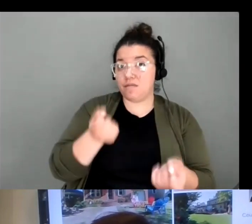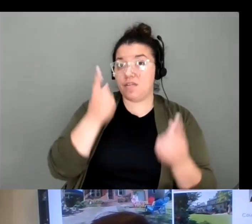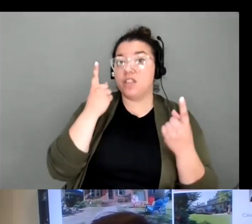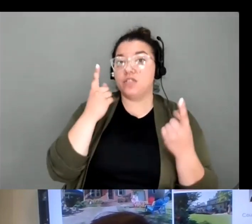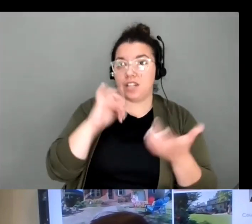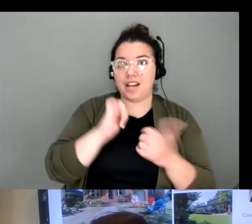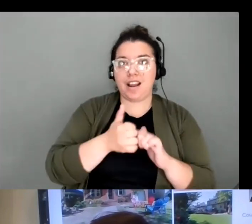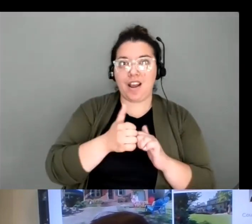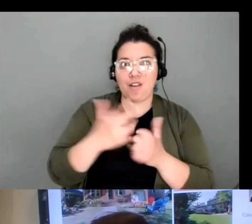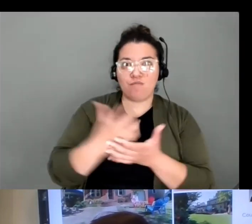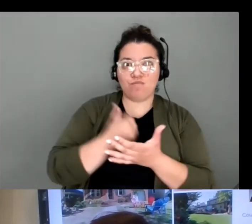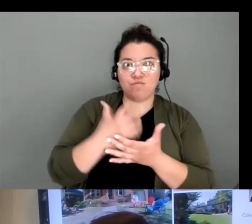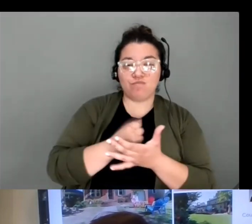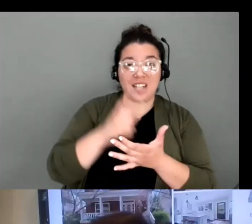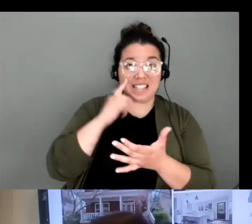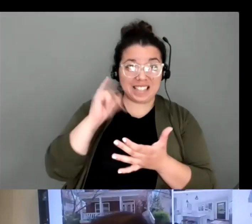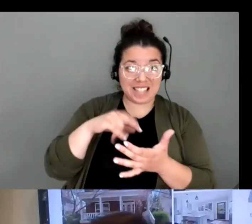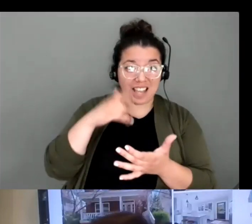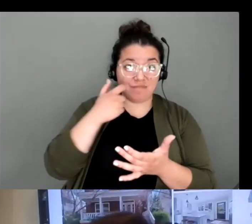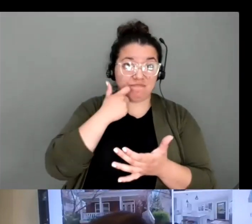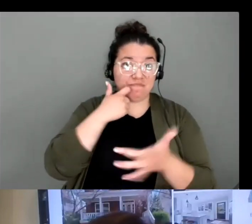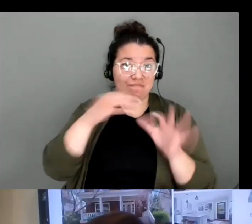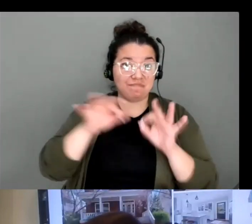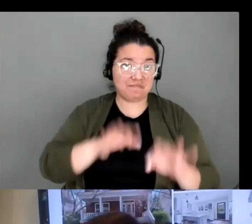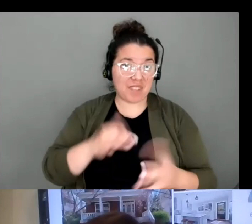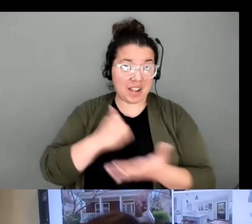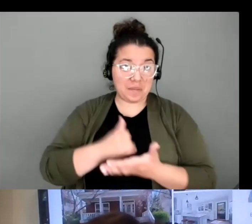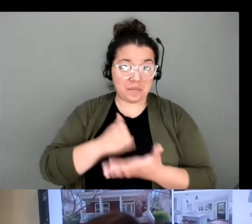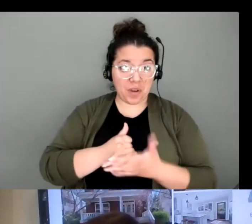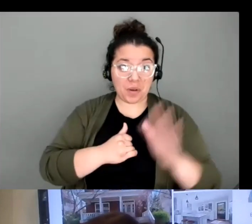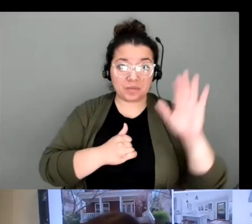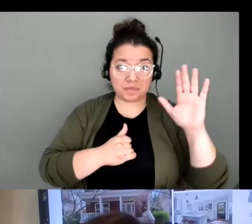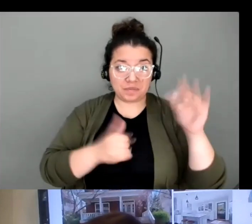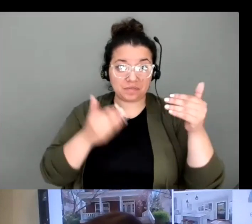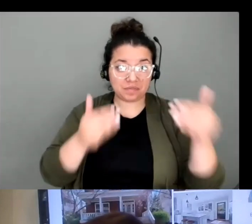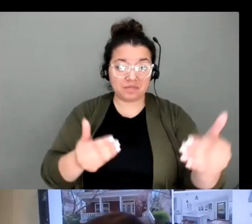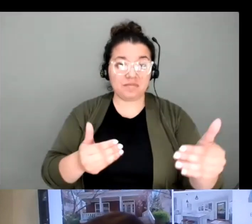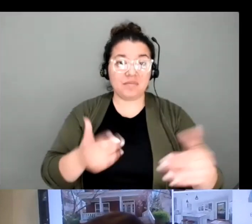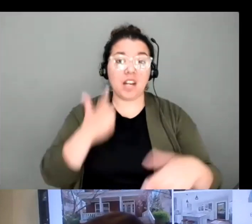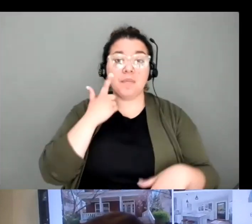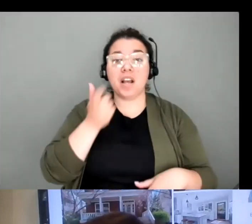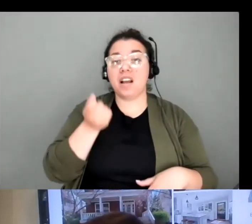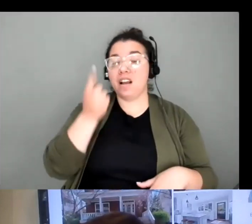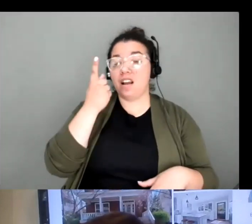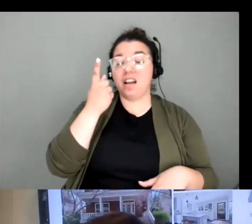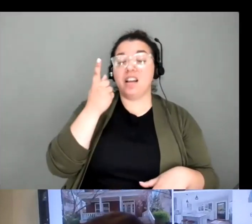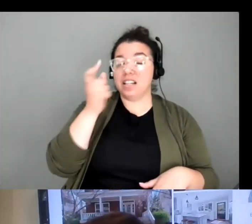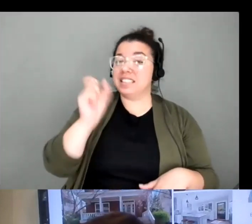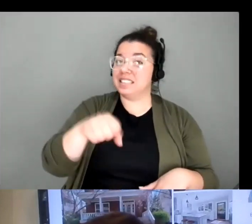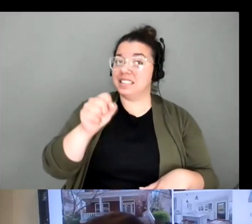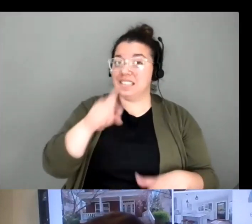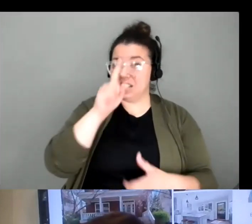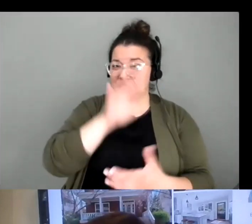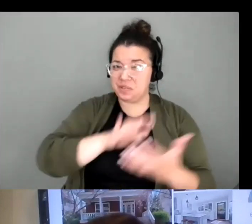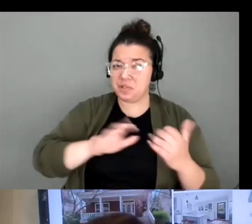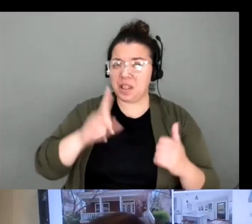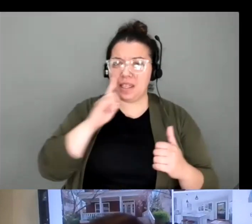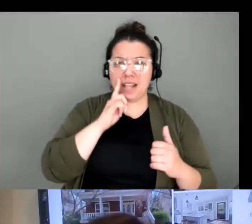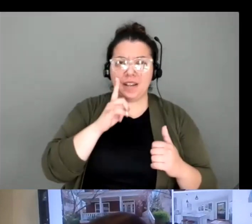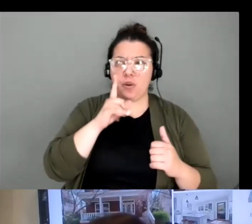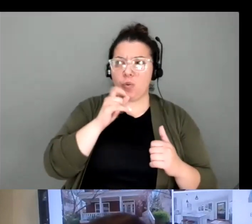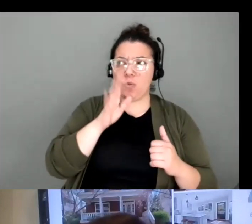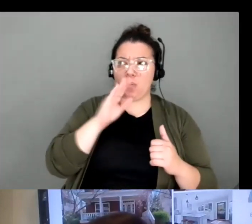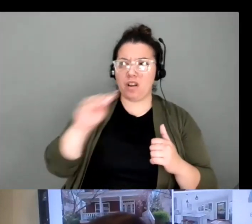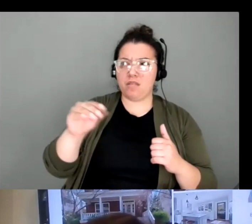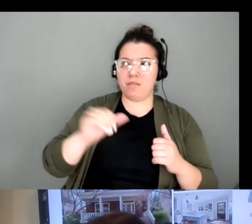both, show of hands, how you get paid in both industries? Because it is a little confusing. It's like, well, who's paying you, right? Like, how